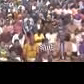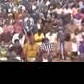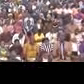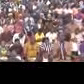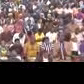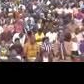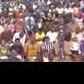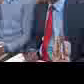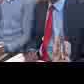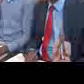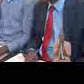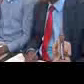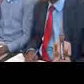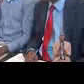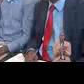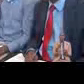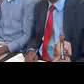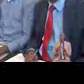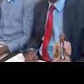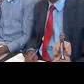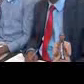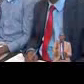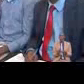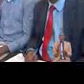every bondage will be taken away.